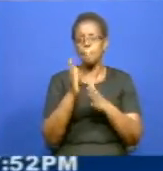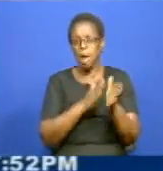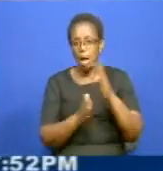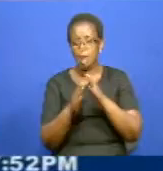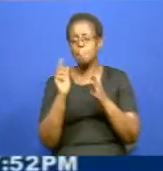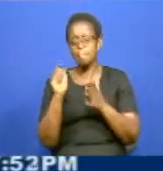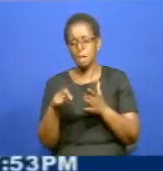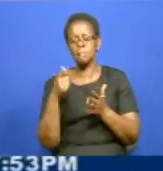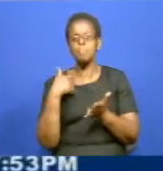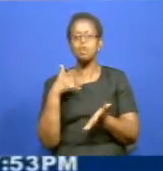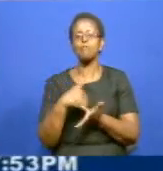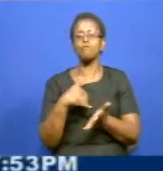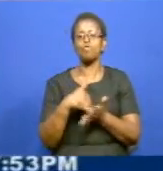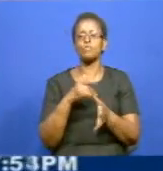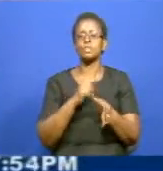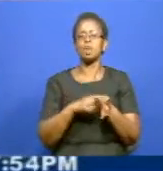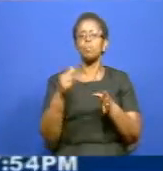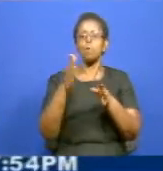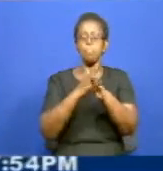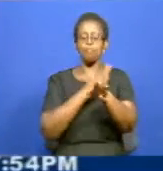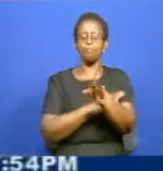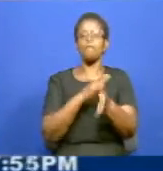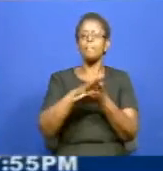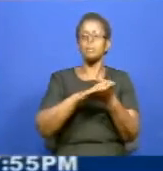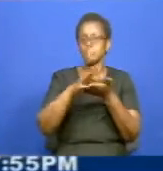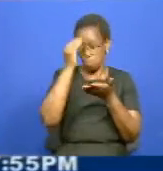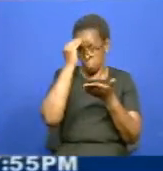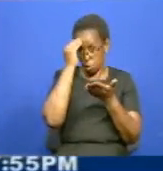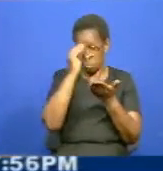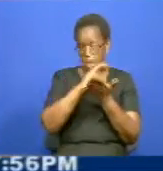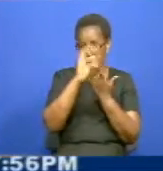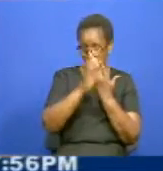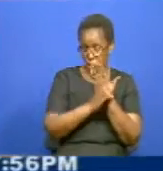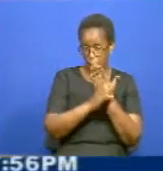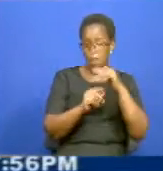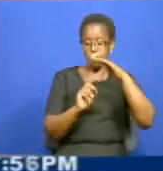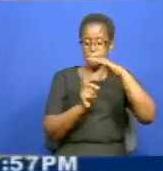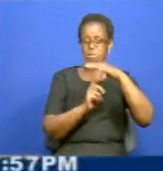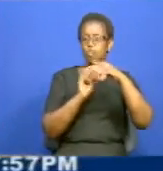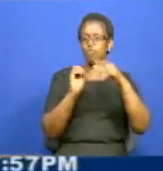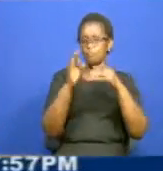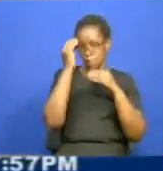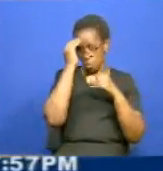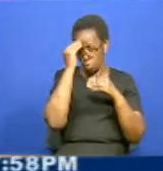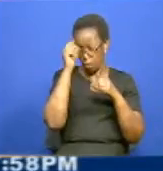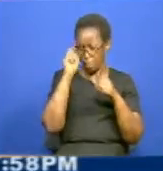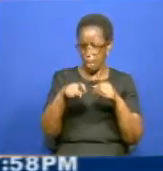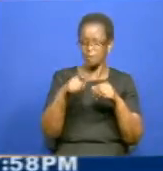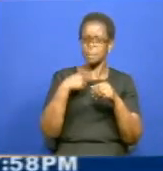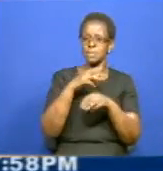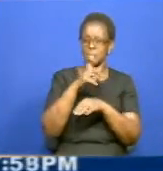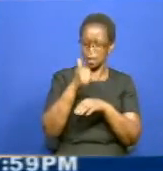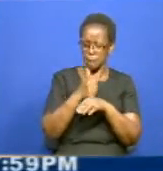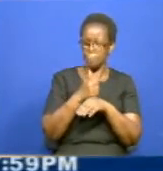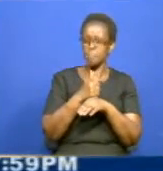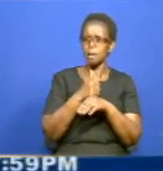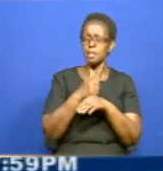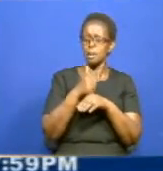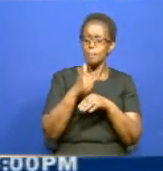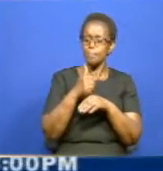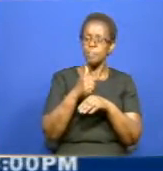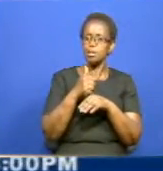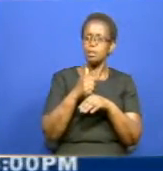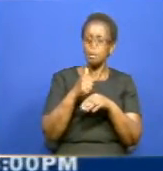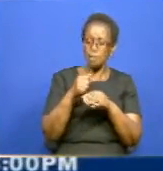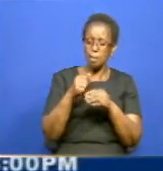improvement of the basic education curriculum. The Ministry of Education should expeditiously set up and equip a research,